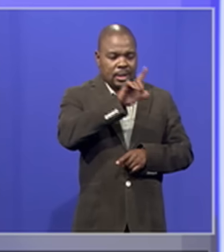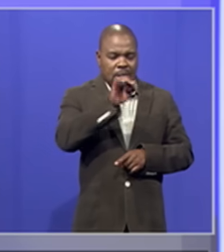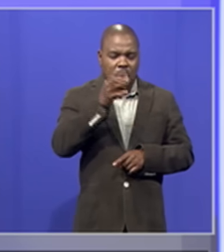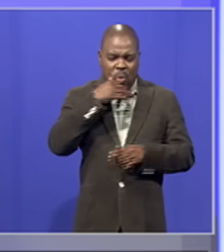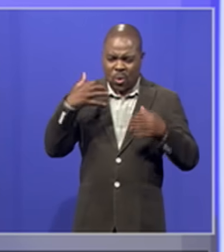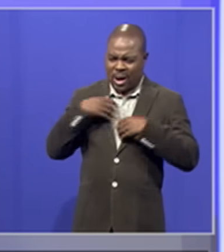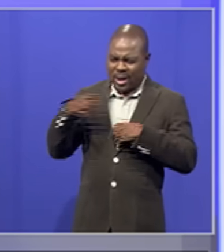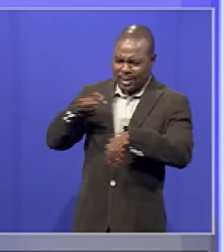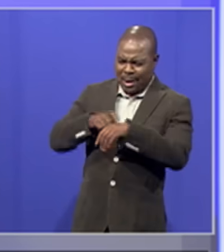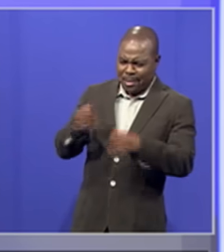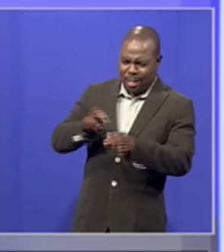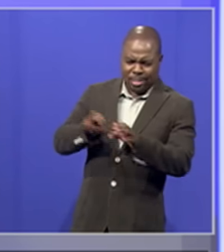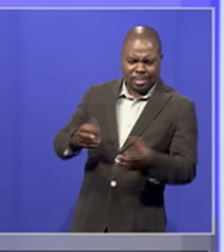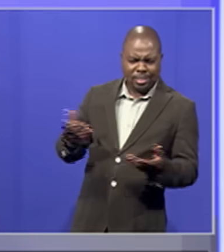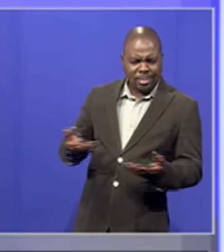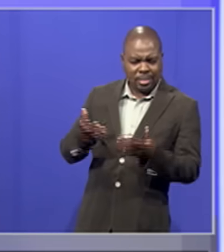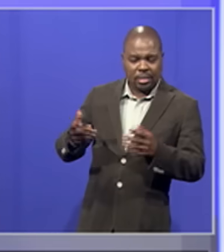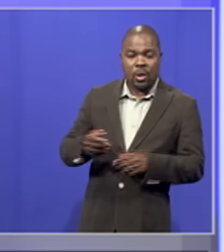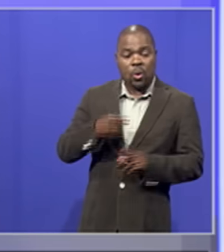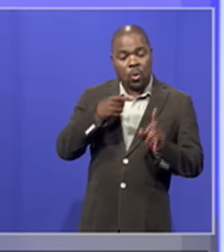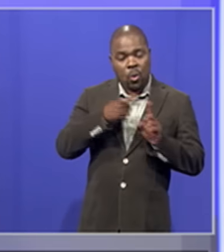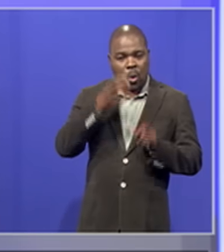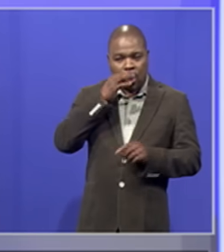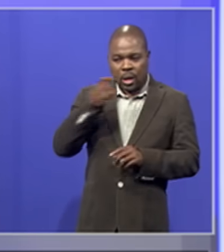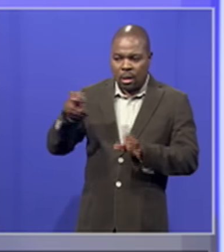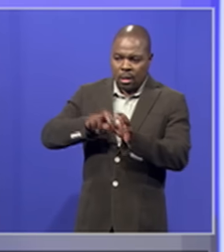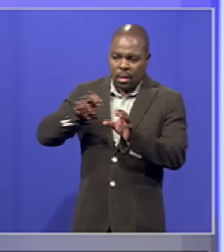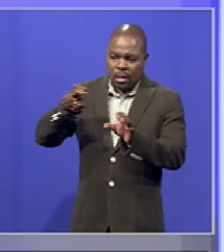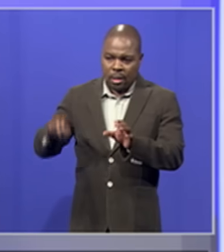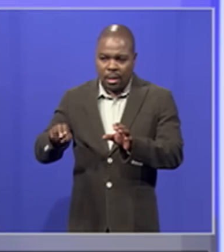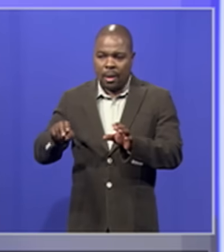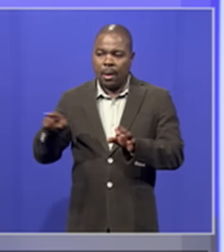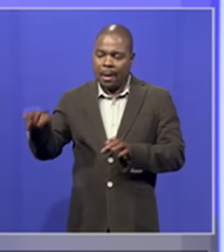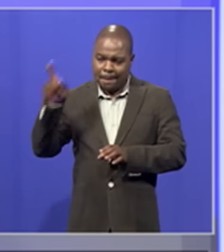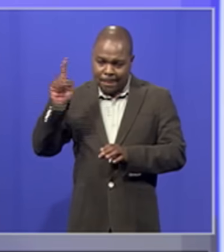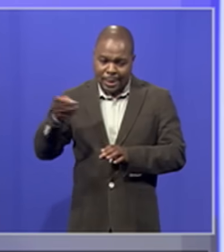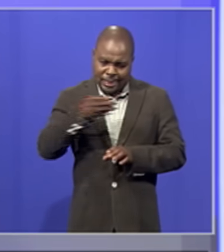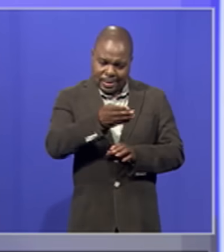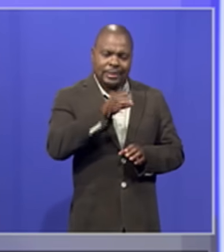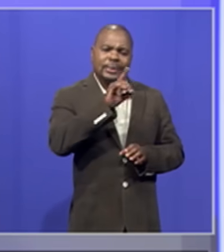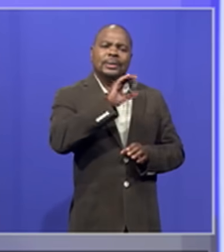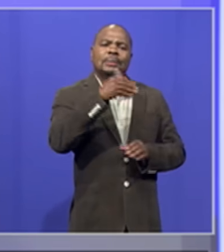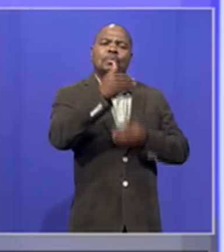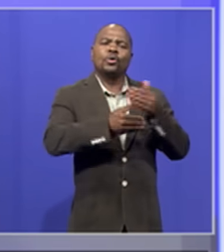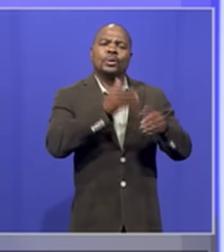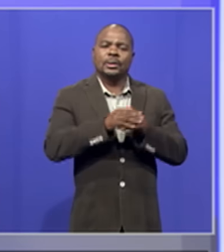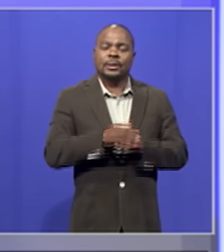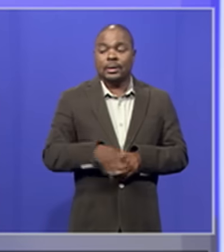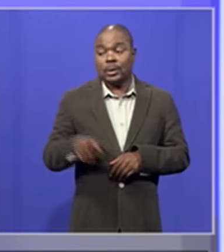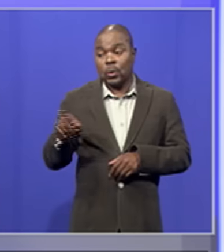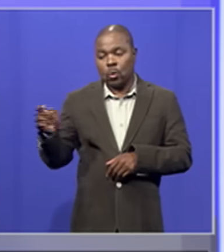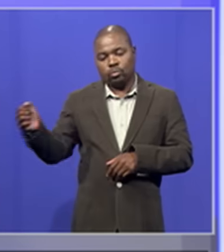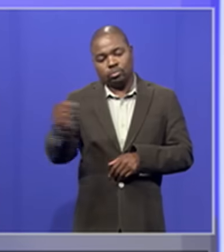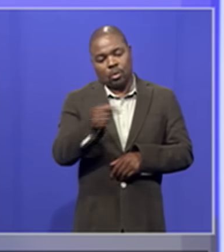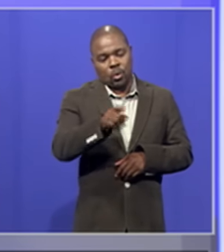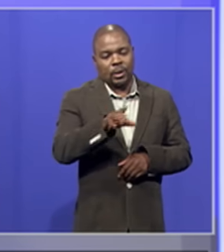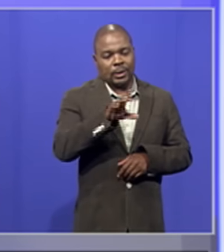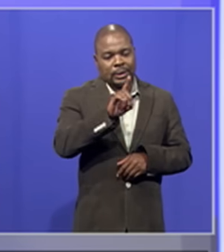mošomong. Zille o re George o tlogela DA pele a ka iphetolela ditheeletšong tša kgalemo. George o išitšwe pele ga